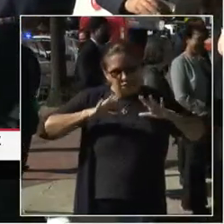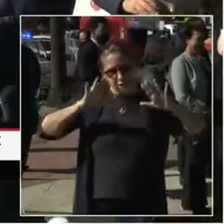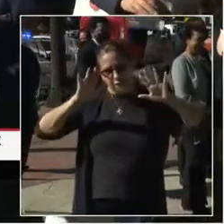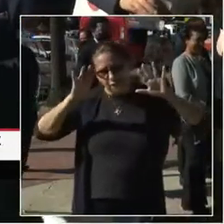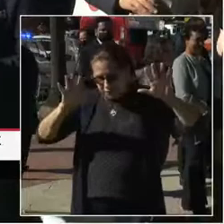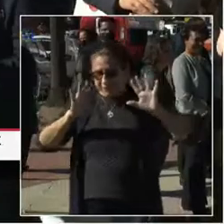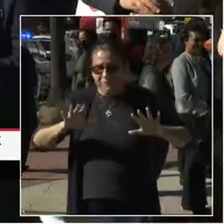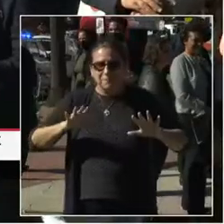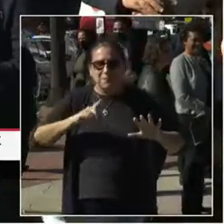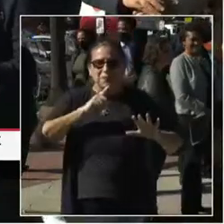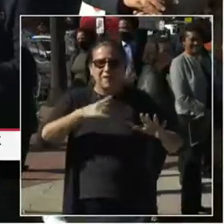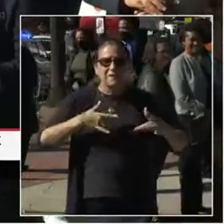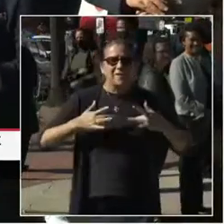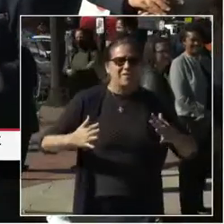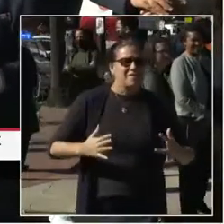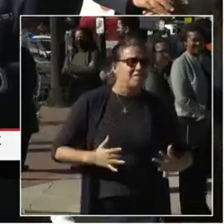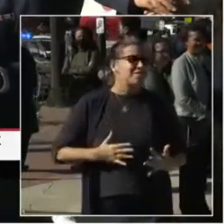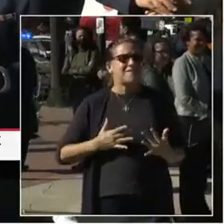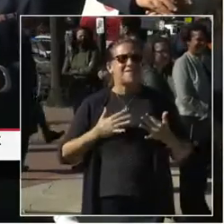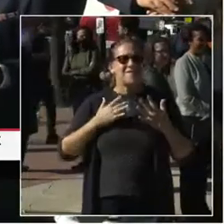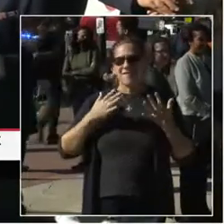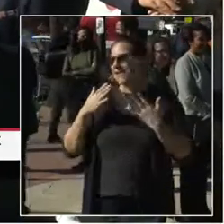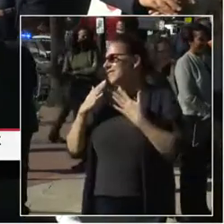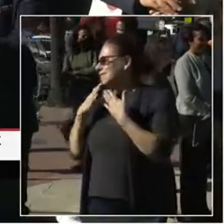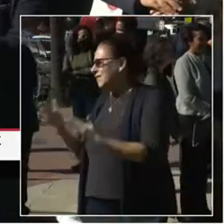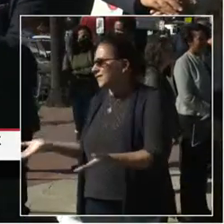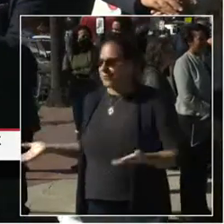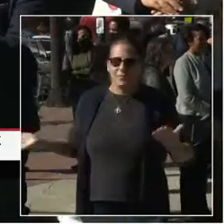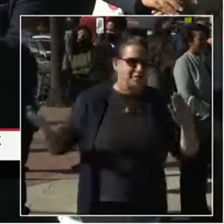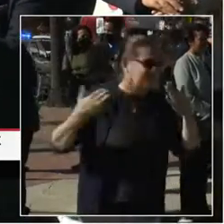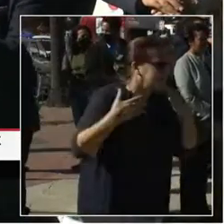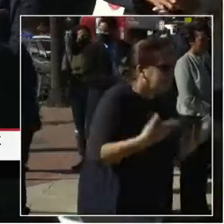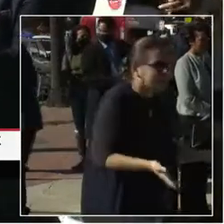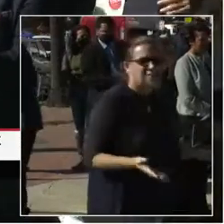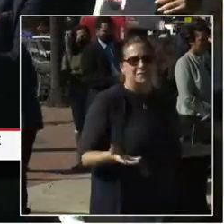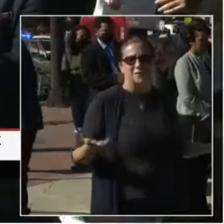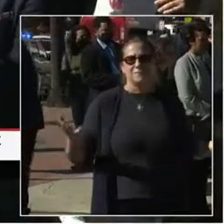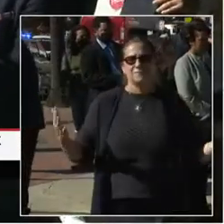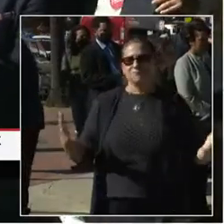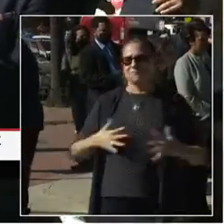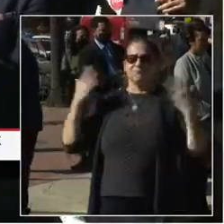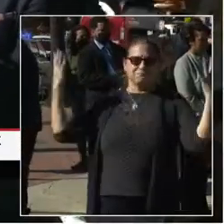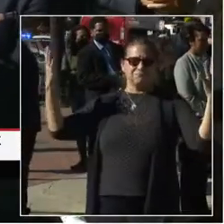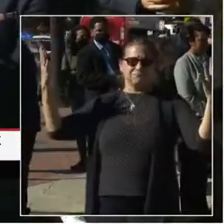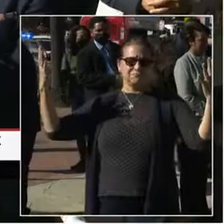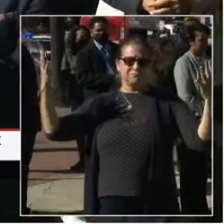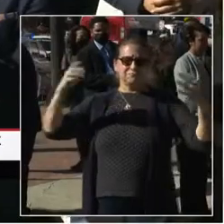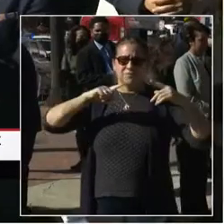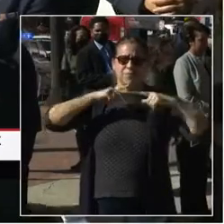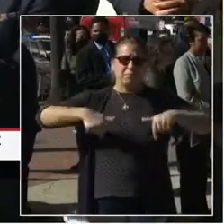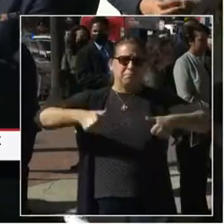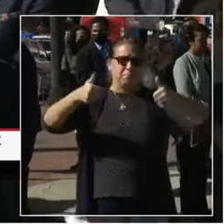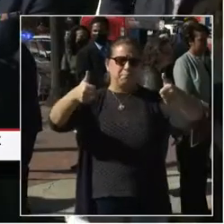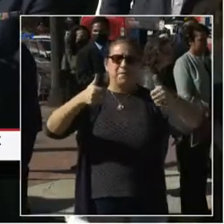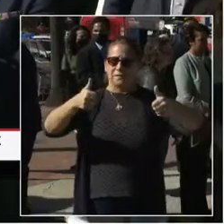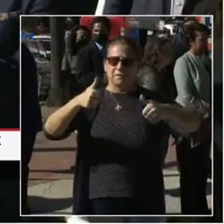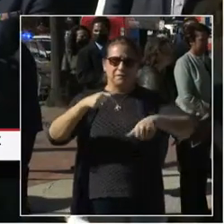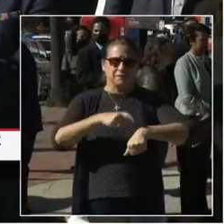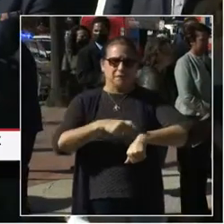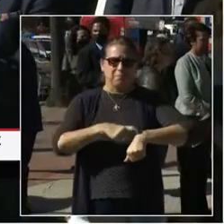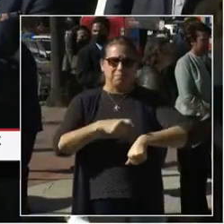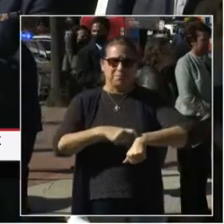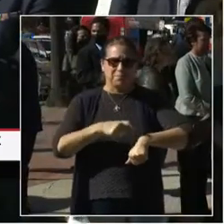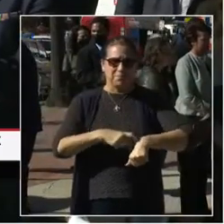Thank to you. And to you and your team for making this, bringing this to the attention of our community. Thank you.